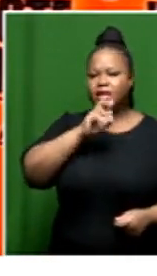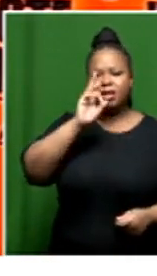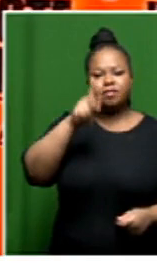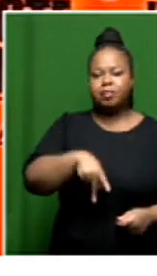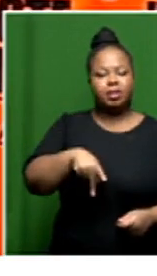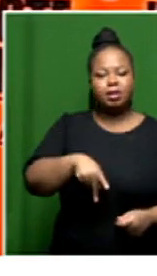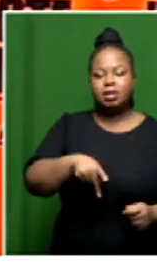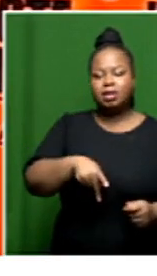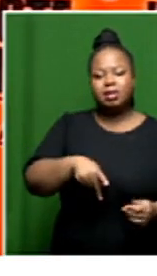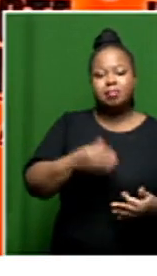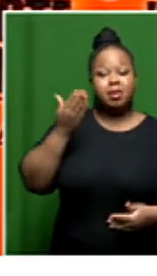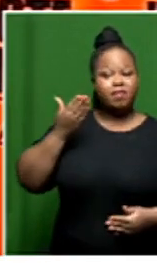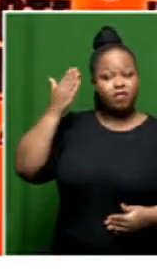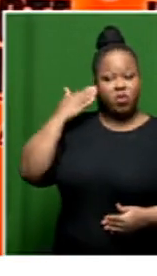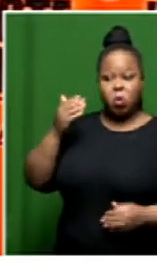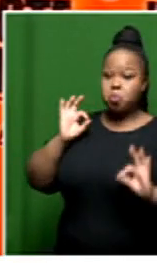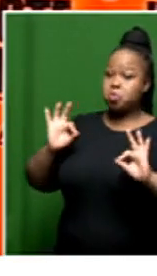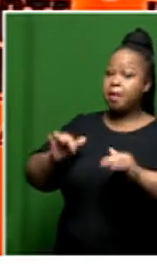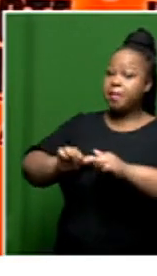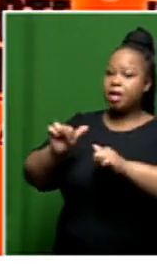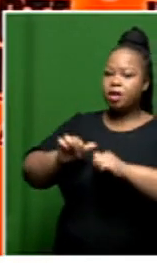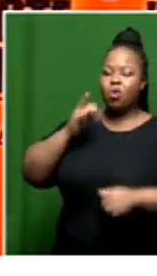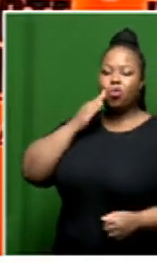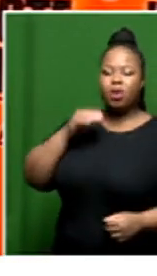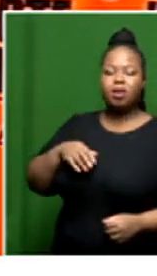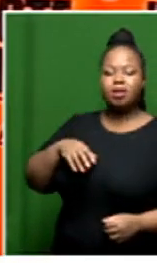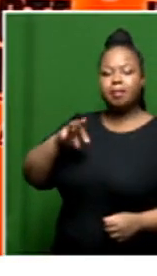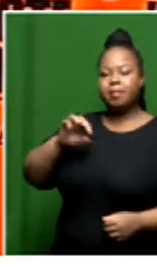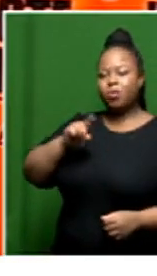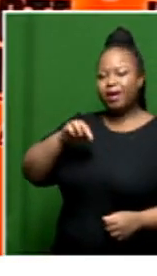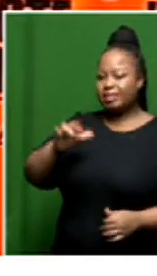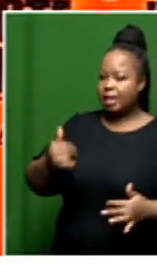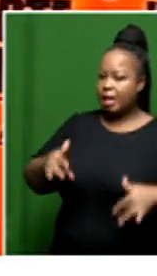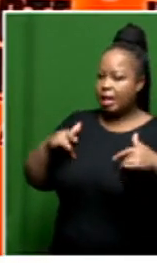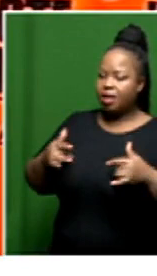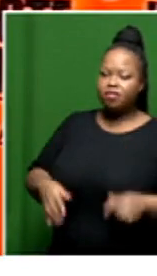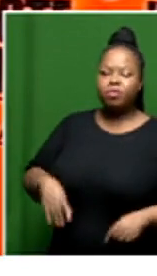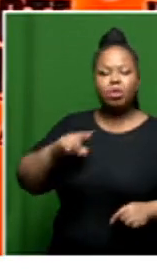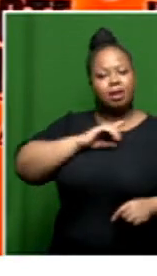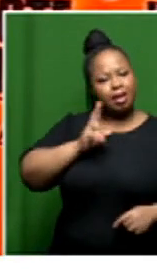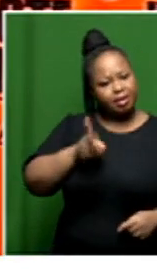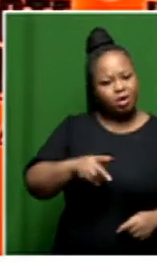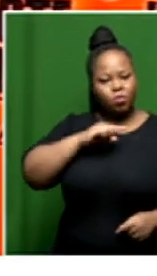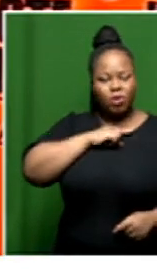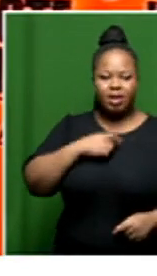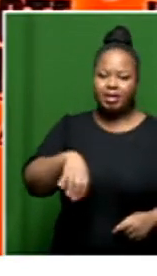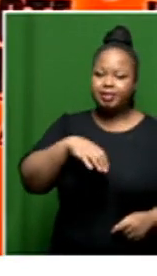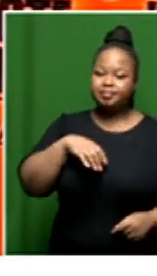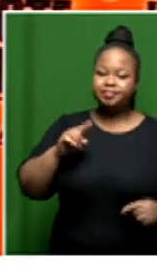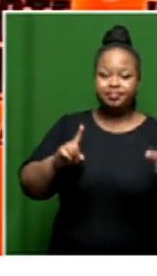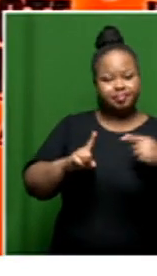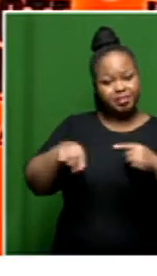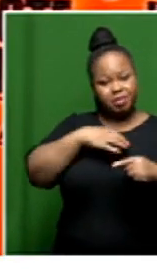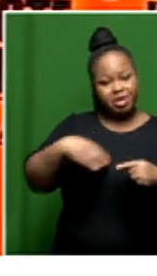NFP the way they trusted before. The other thing is the fact that our president, he felt sick.